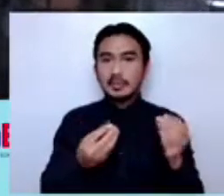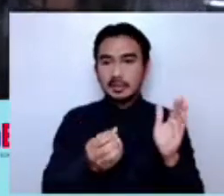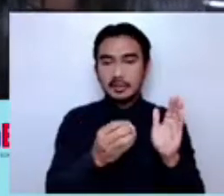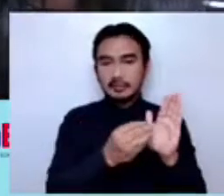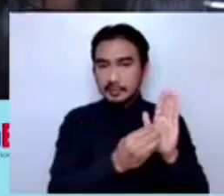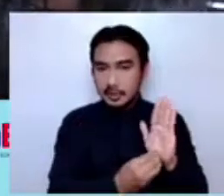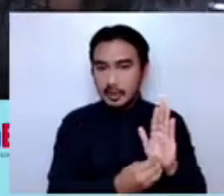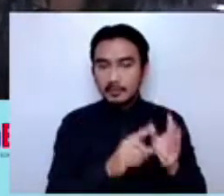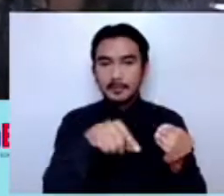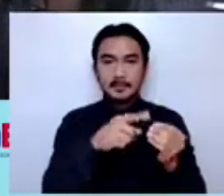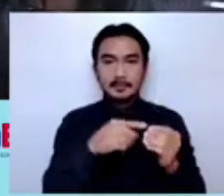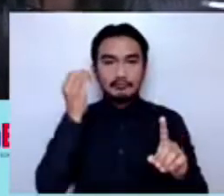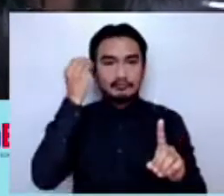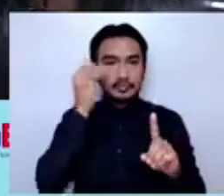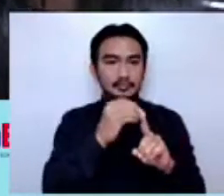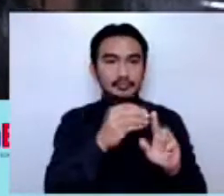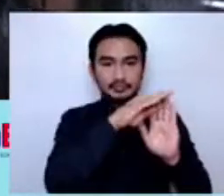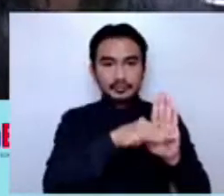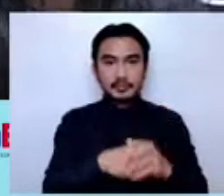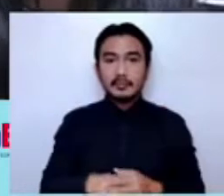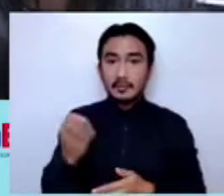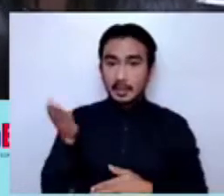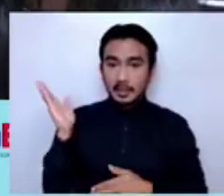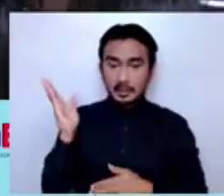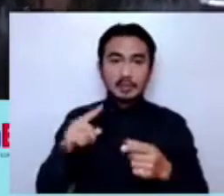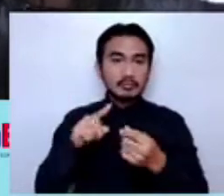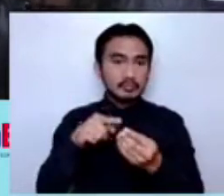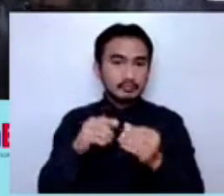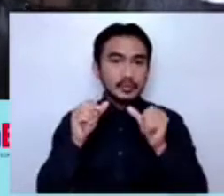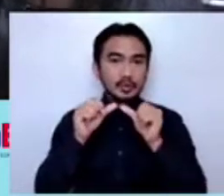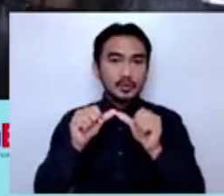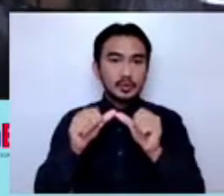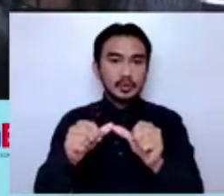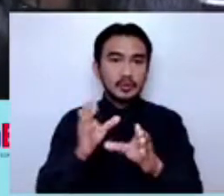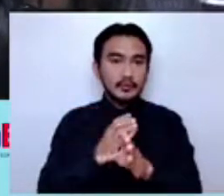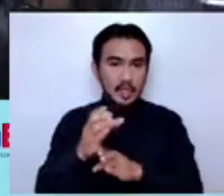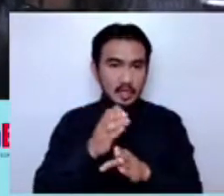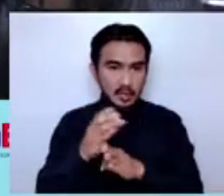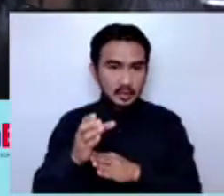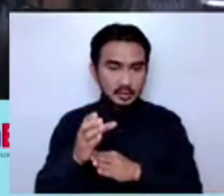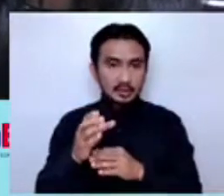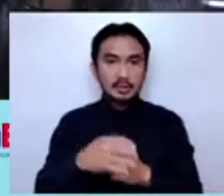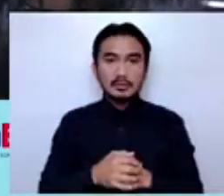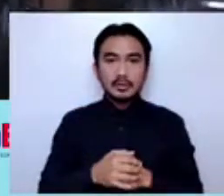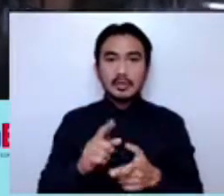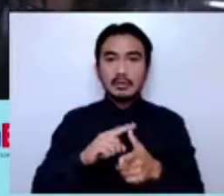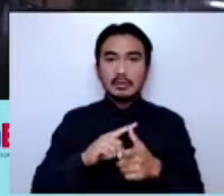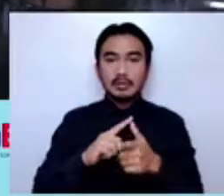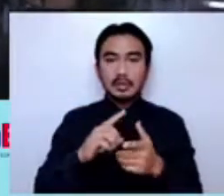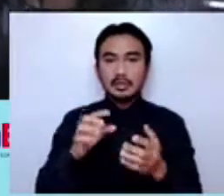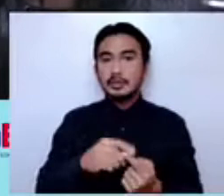rubric contains the performance continuum for each career stage. Specifically for our teachers 1 to